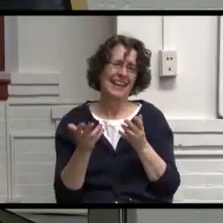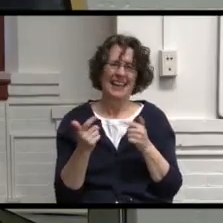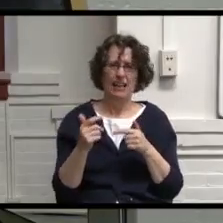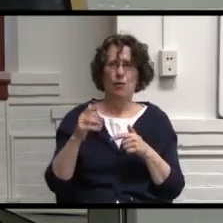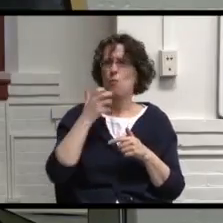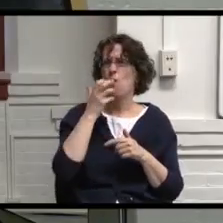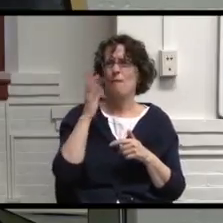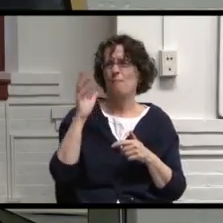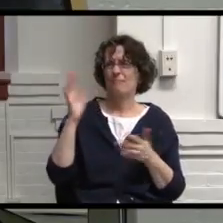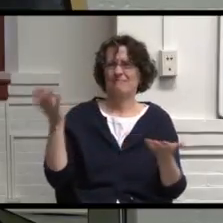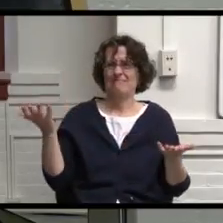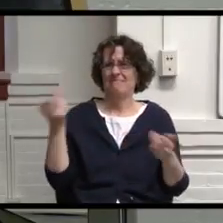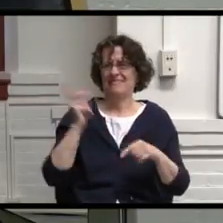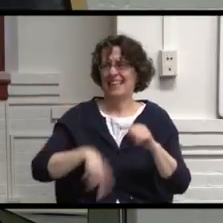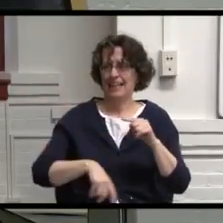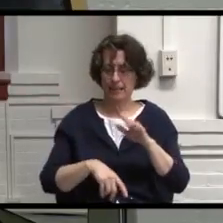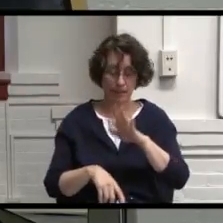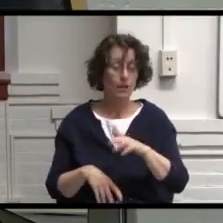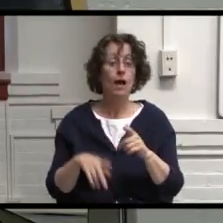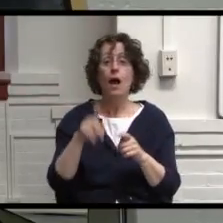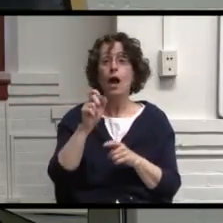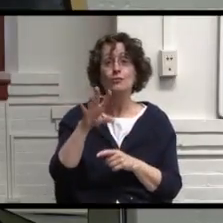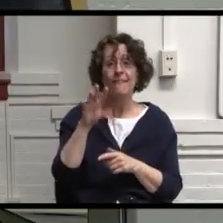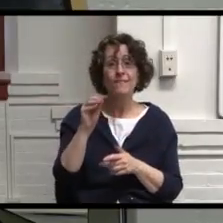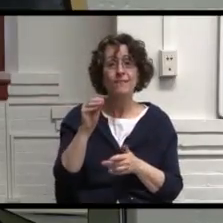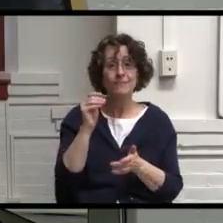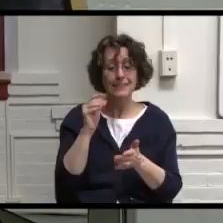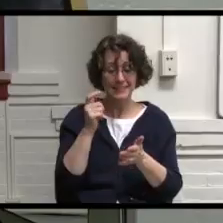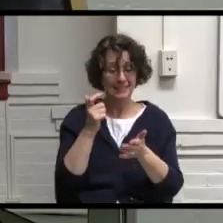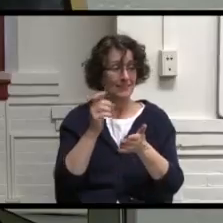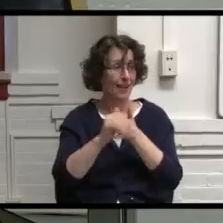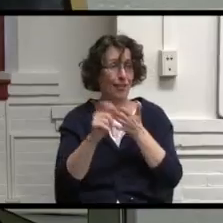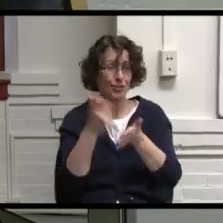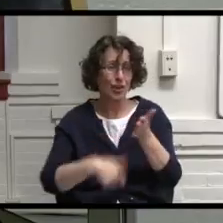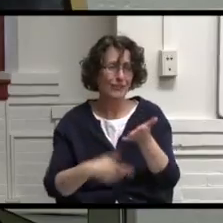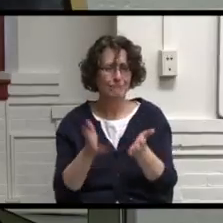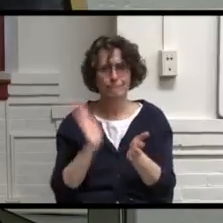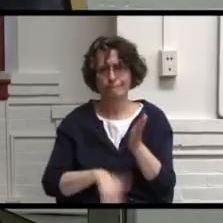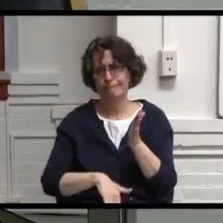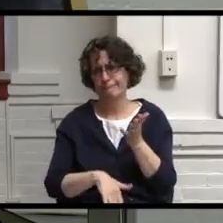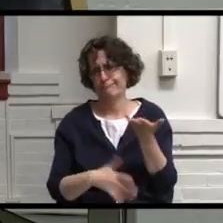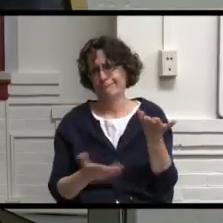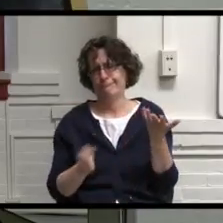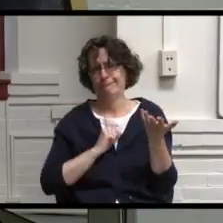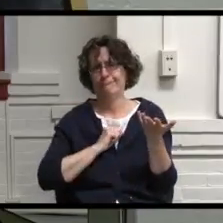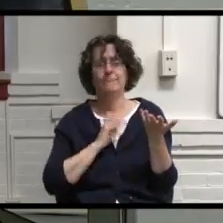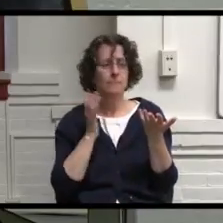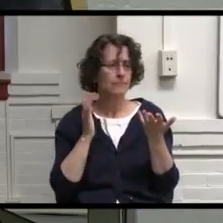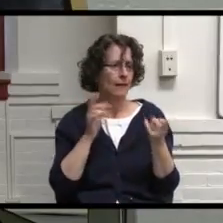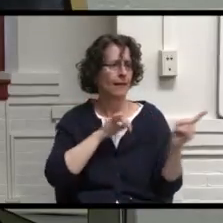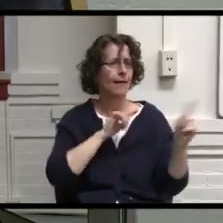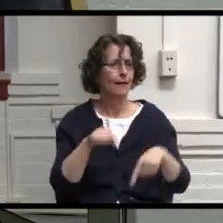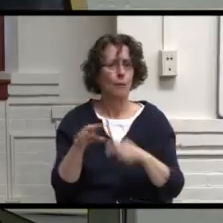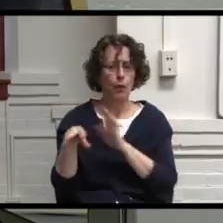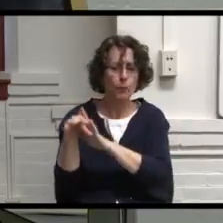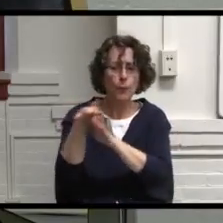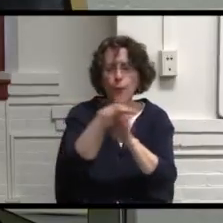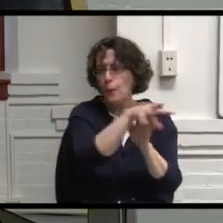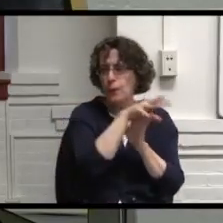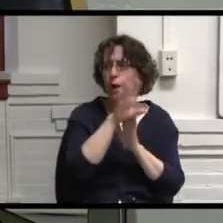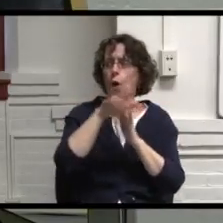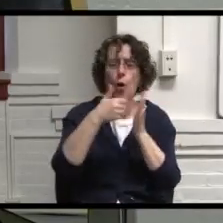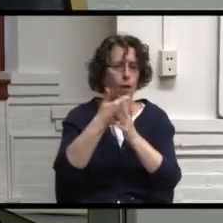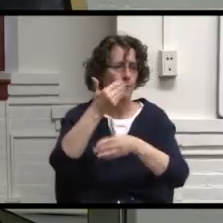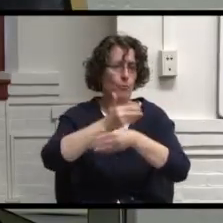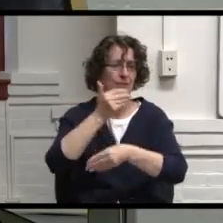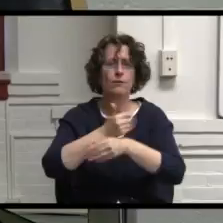And for $150, she will come through and do that for us. And from my standpoint, that's money well spent. It's money well